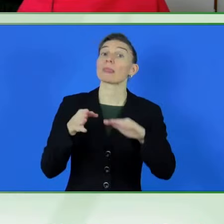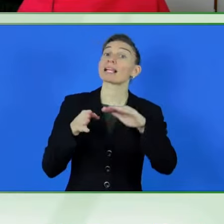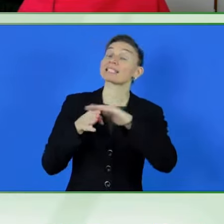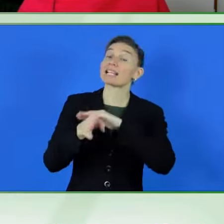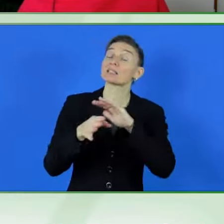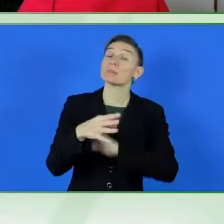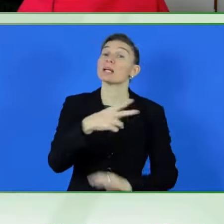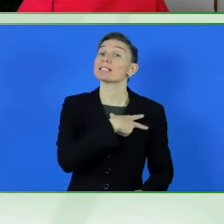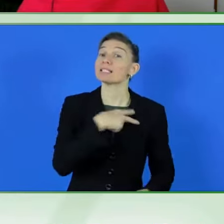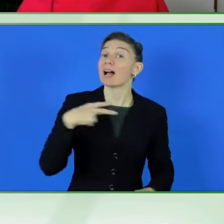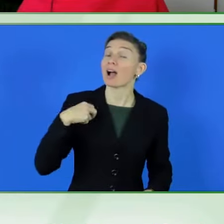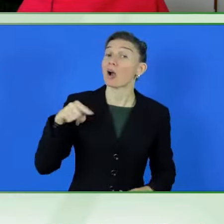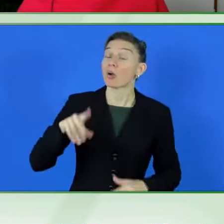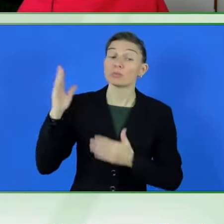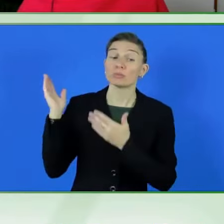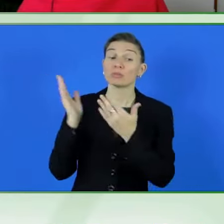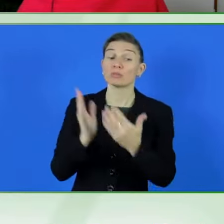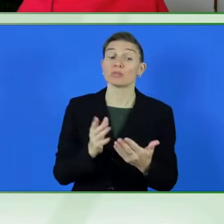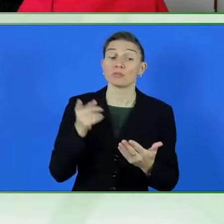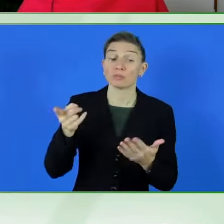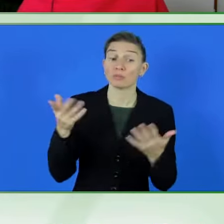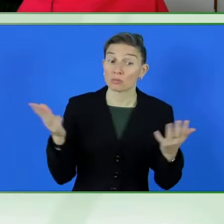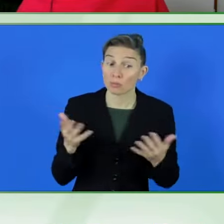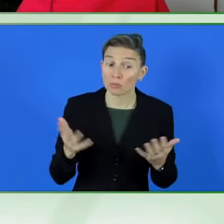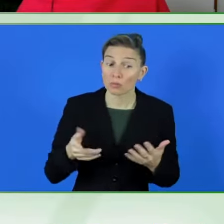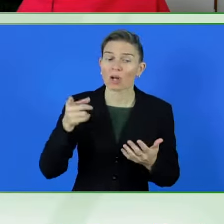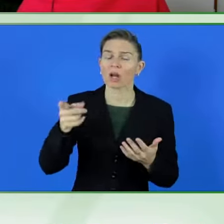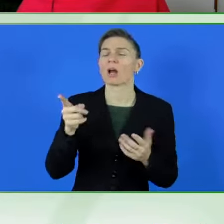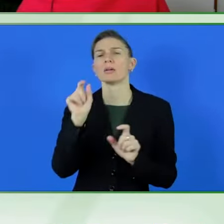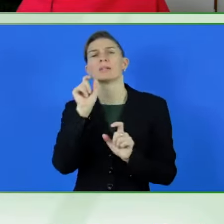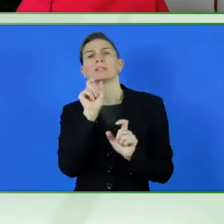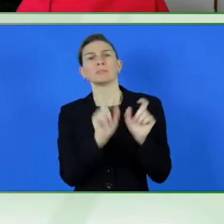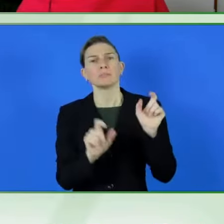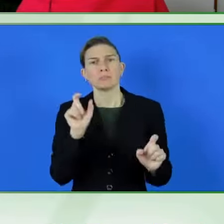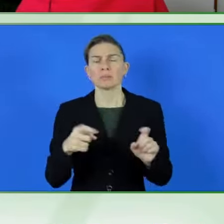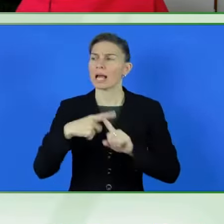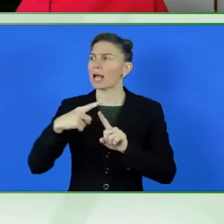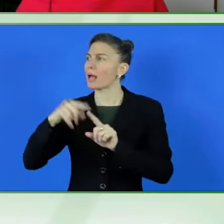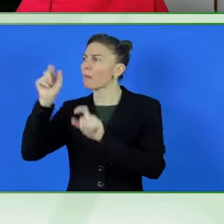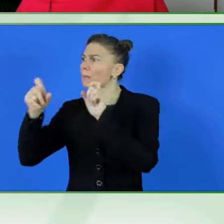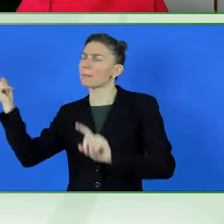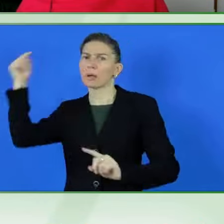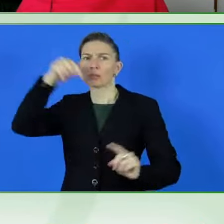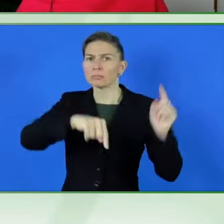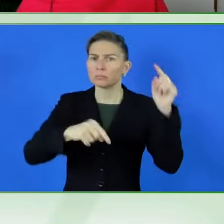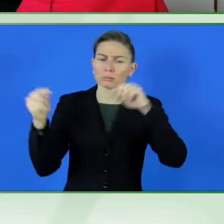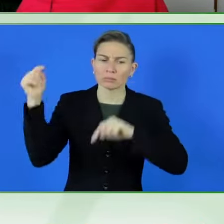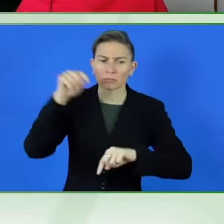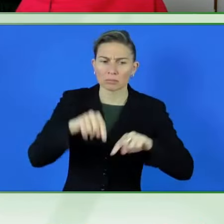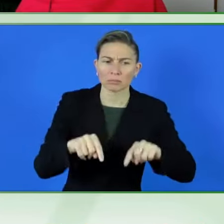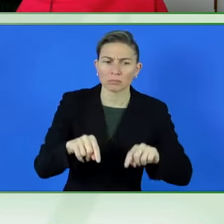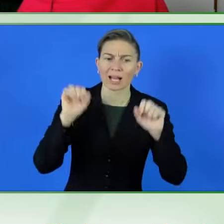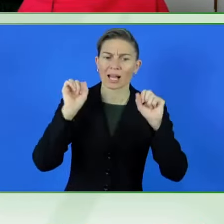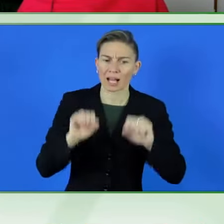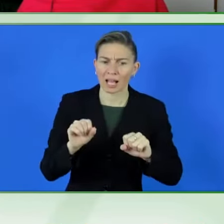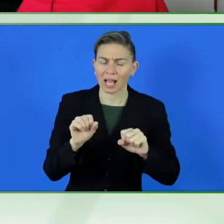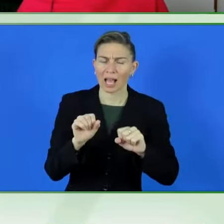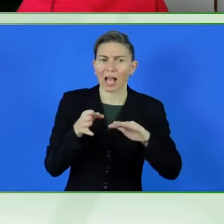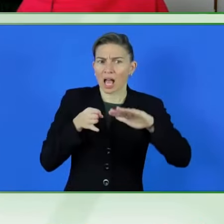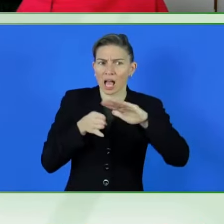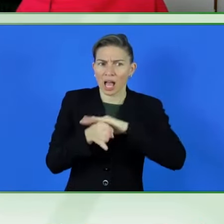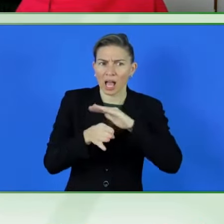service providing citizens and visitors of Zagreb with 3 layers of accessibility